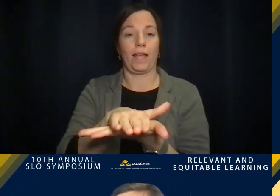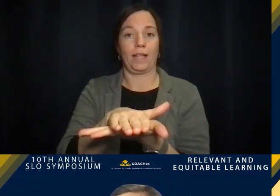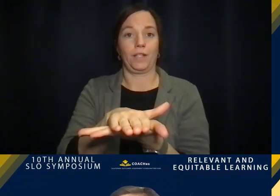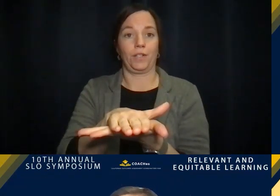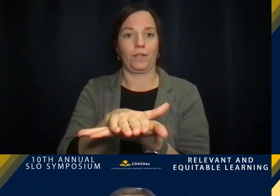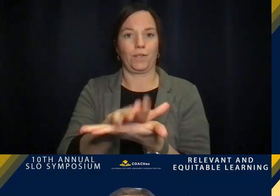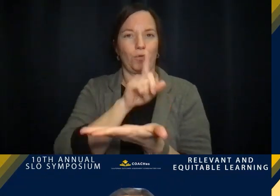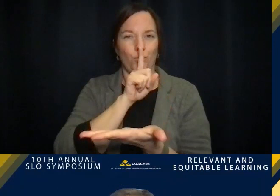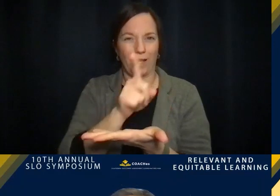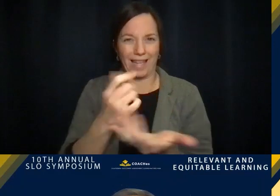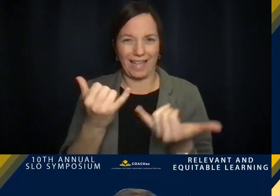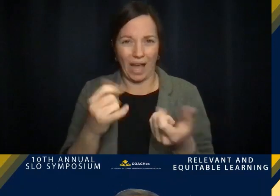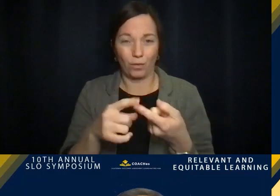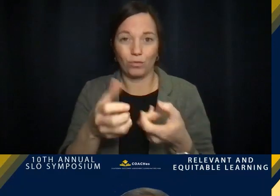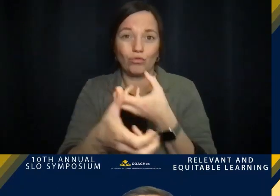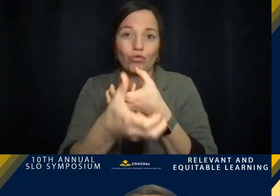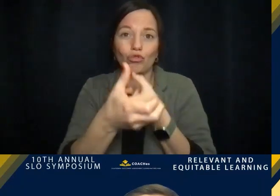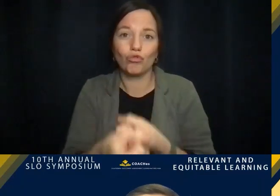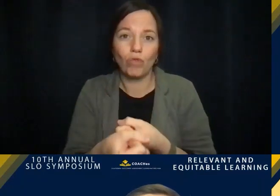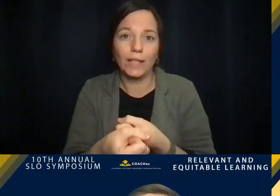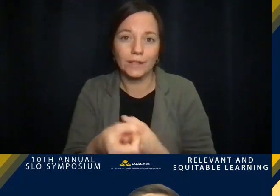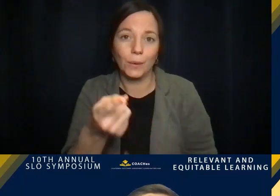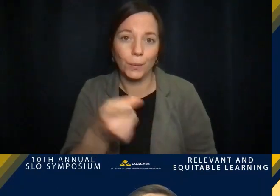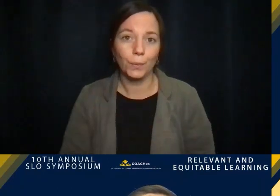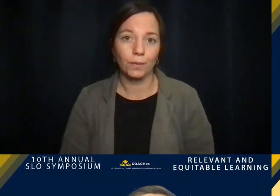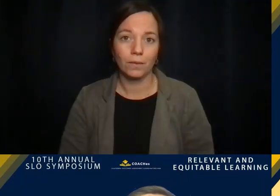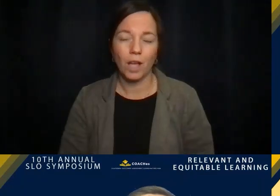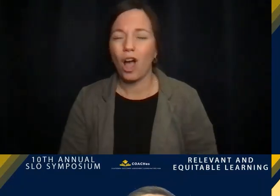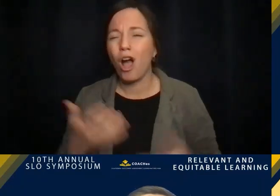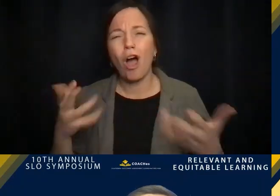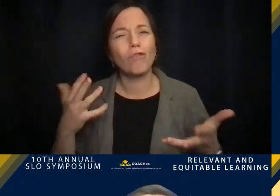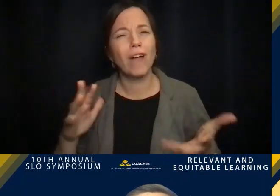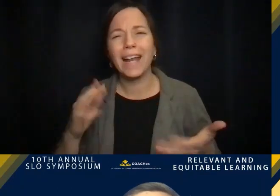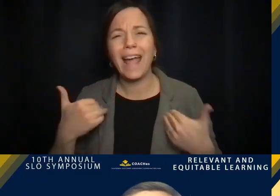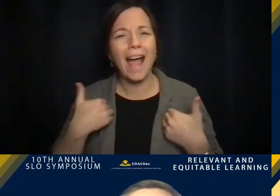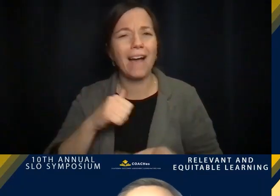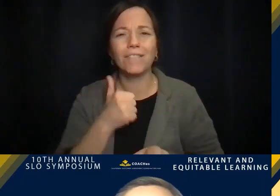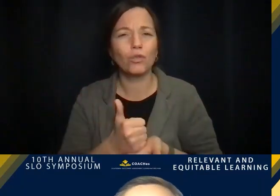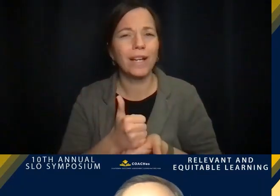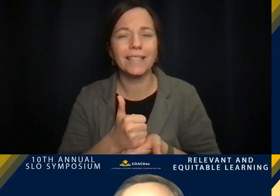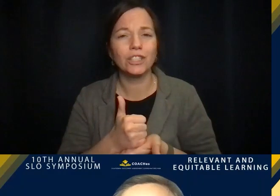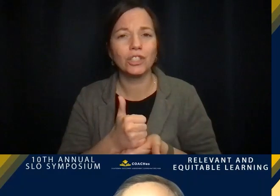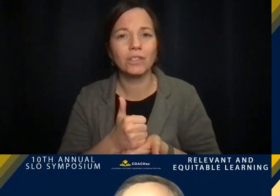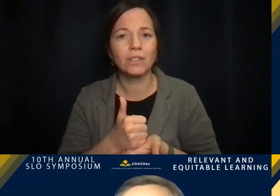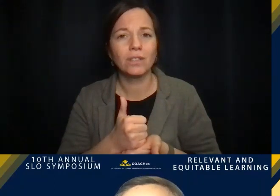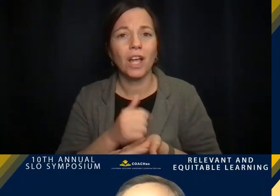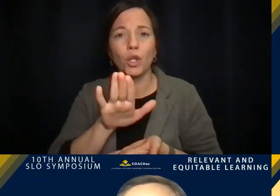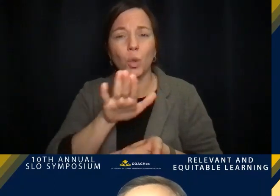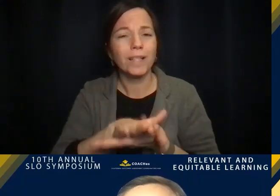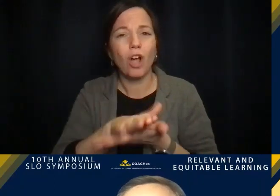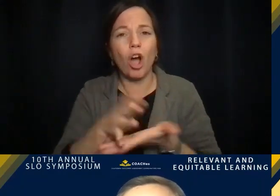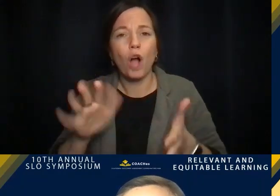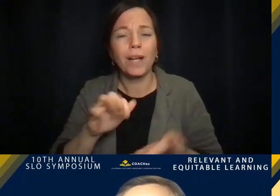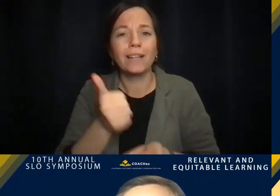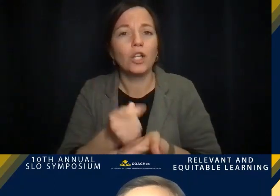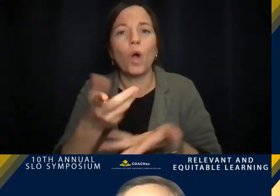really now to trust you. You are accredited. You are an accredited institution, which means that you met